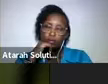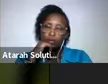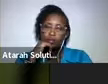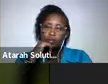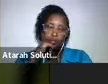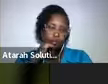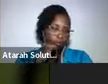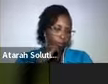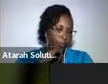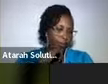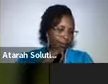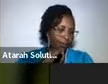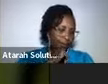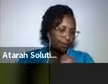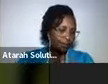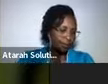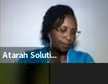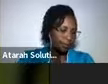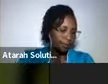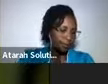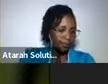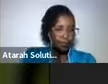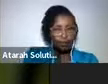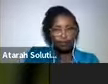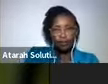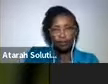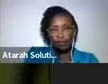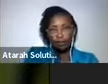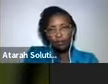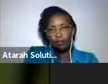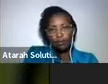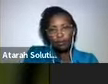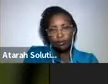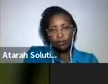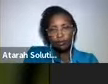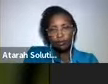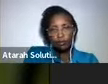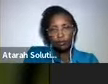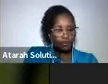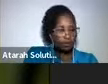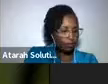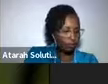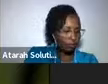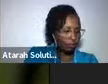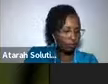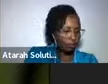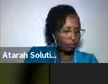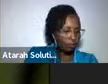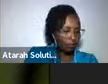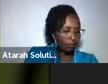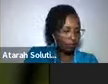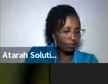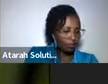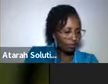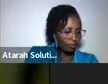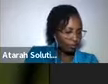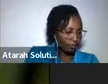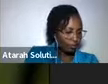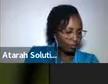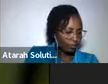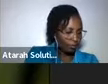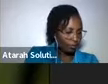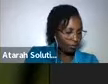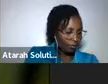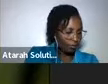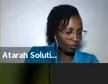is they're just generating 3 times their revenue. But since it's a baby product, it has a lifetime value. That